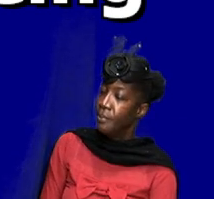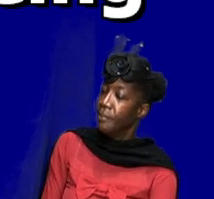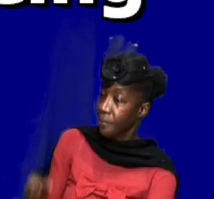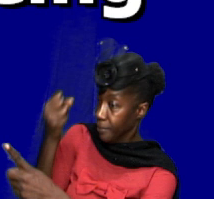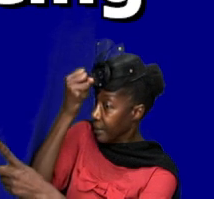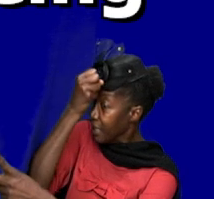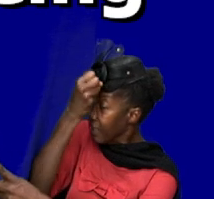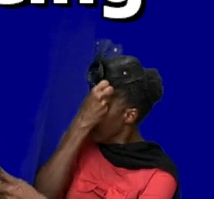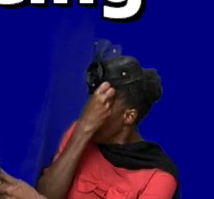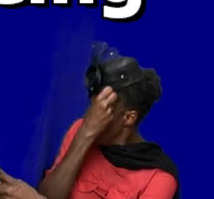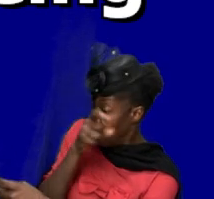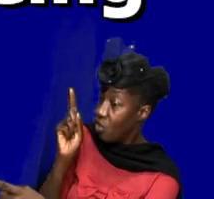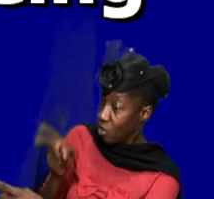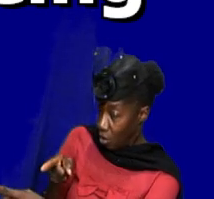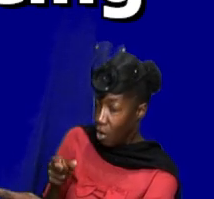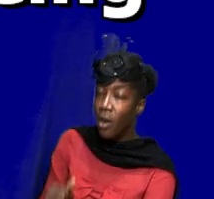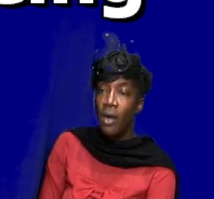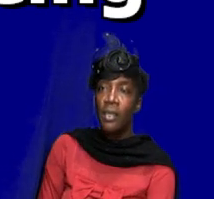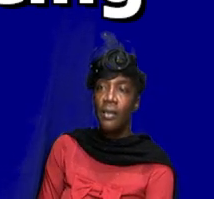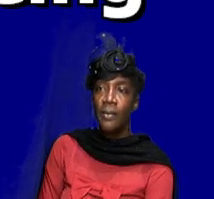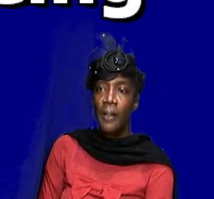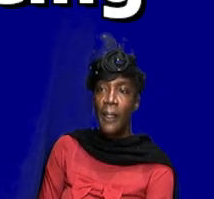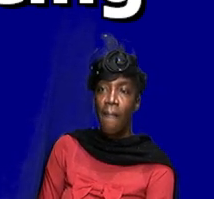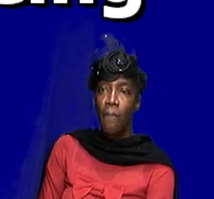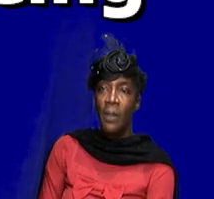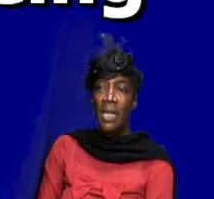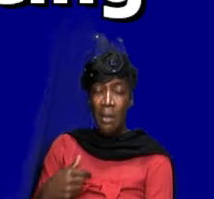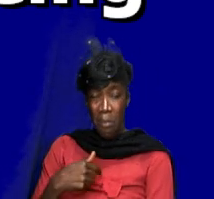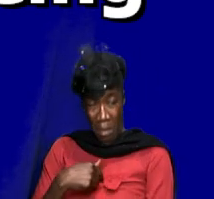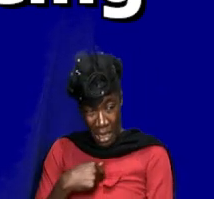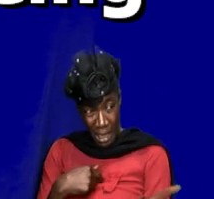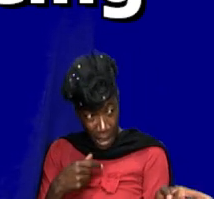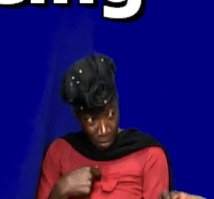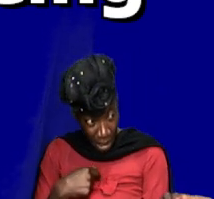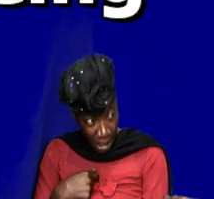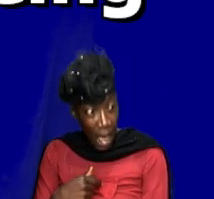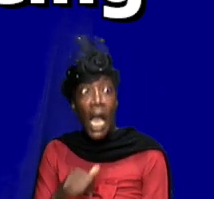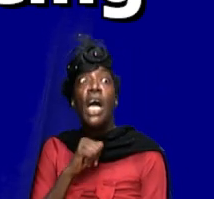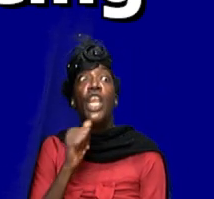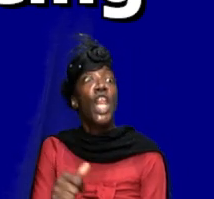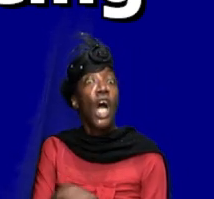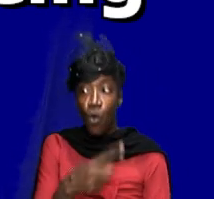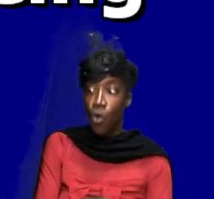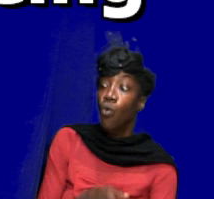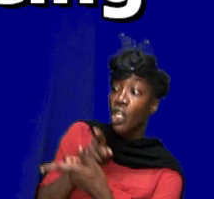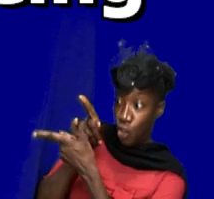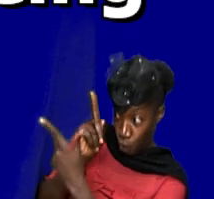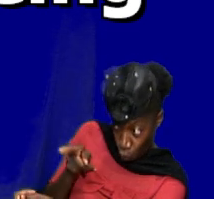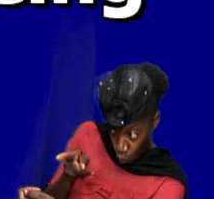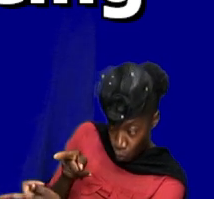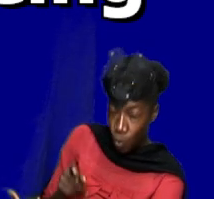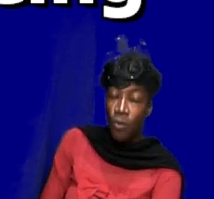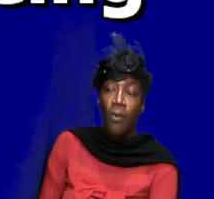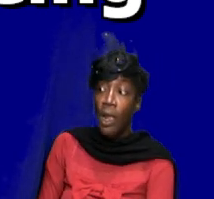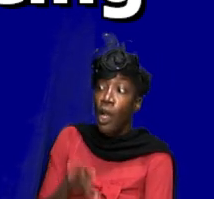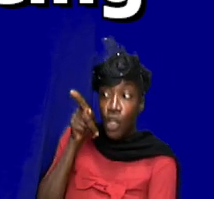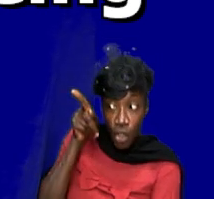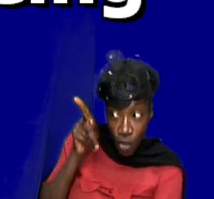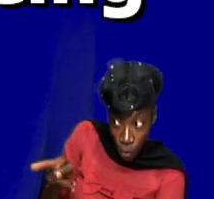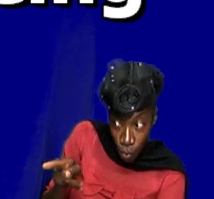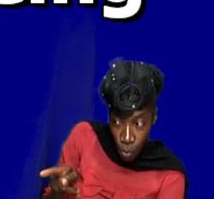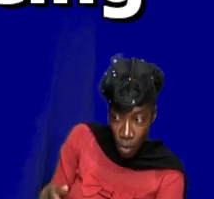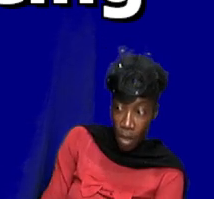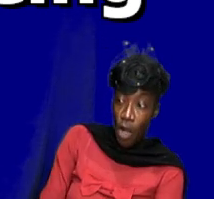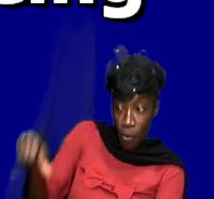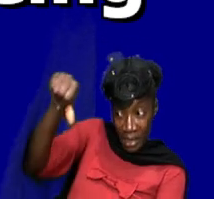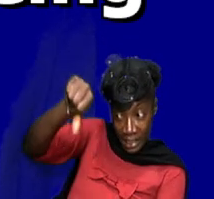26. And Samuel said unto Saul, I will not return with thee, for thou hast rejected